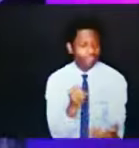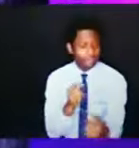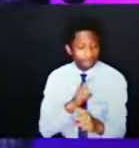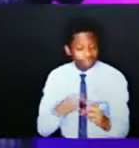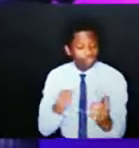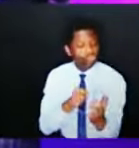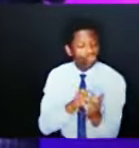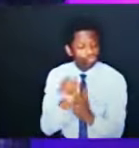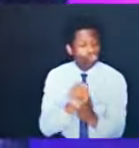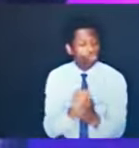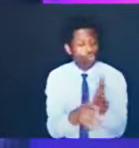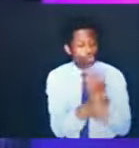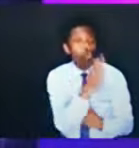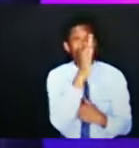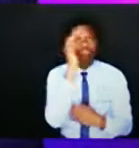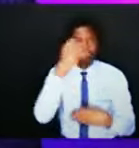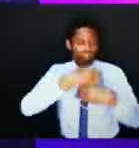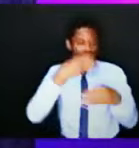Now,